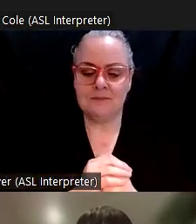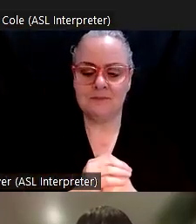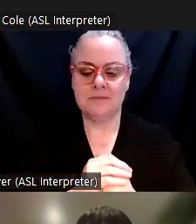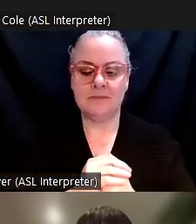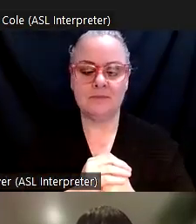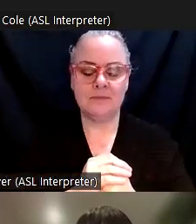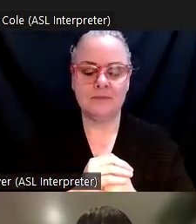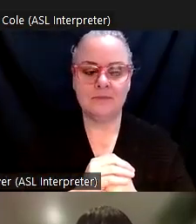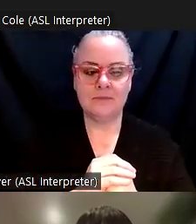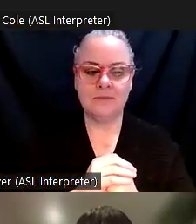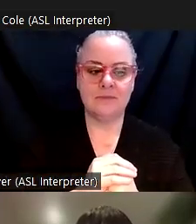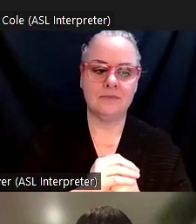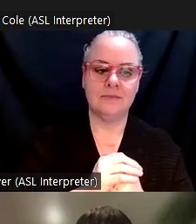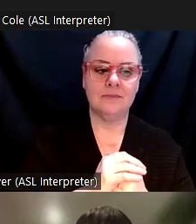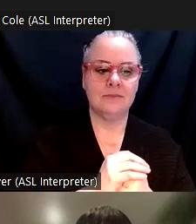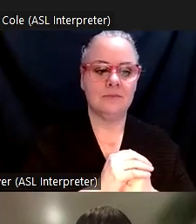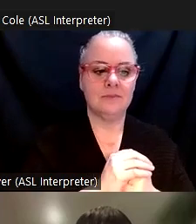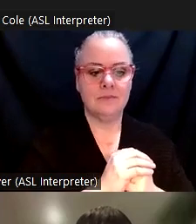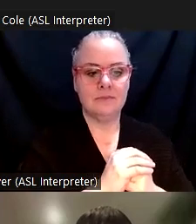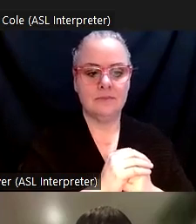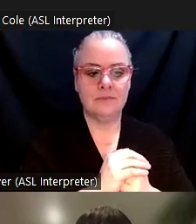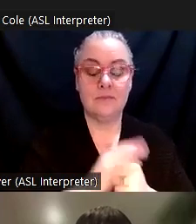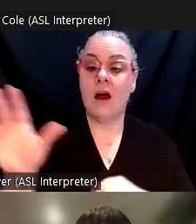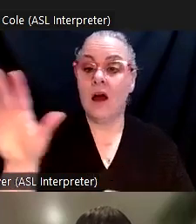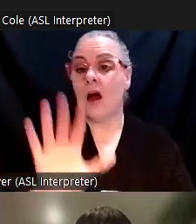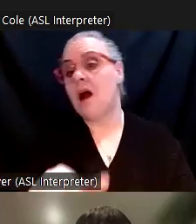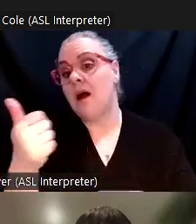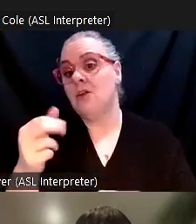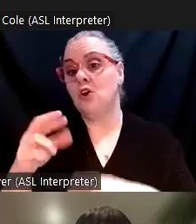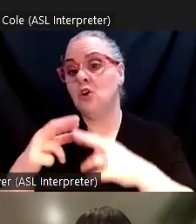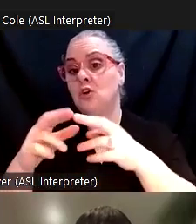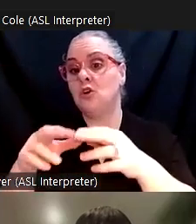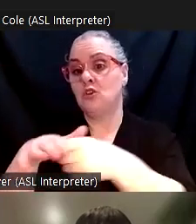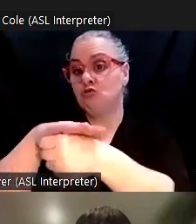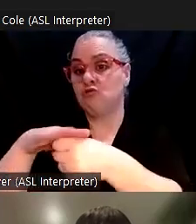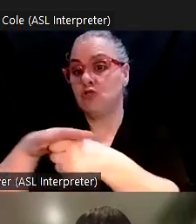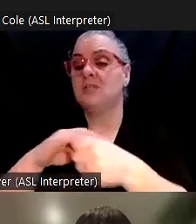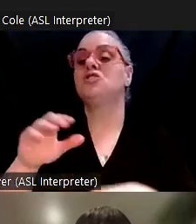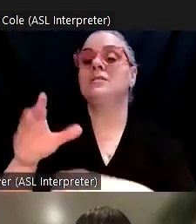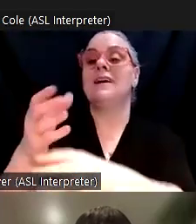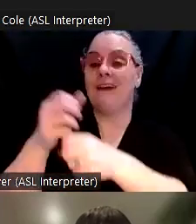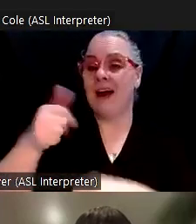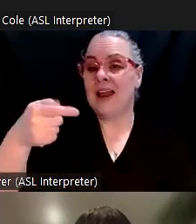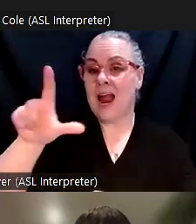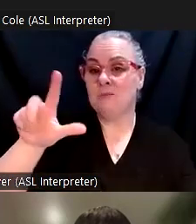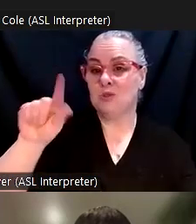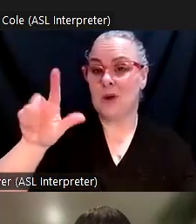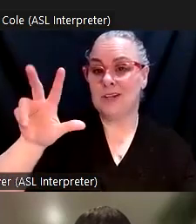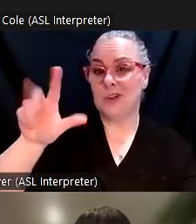And all of the other regions got theirs in April of 2023, and Region